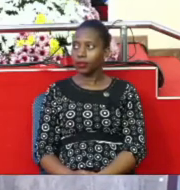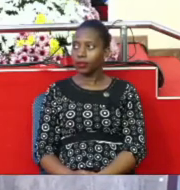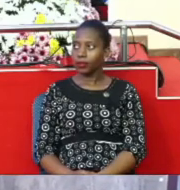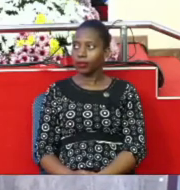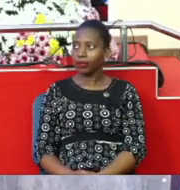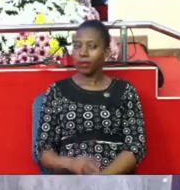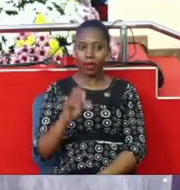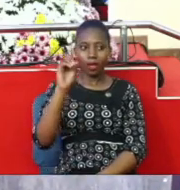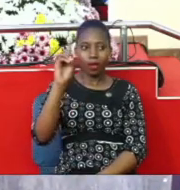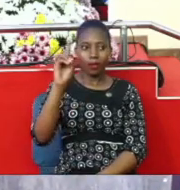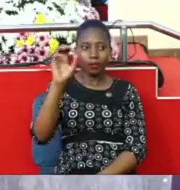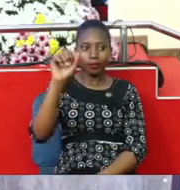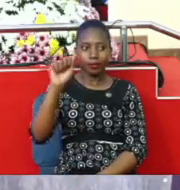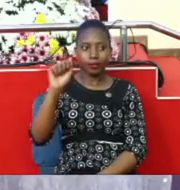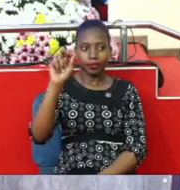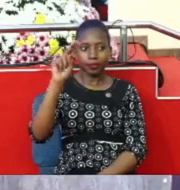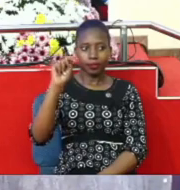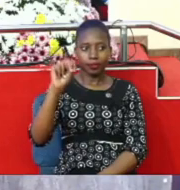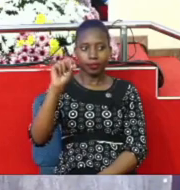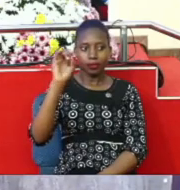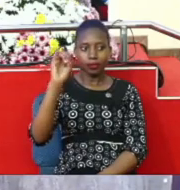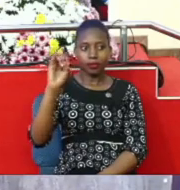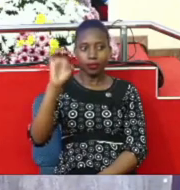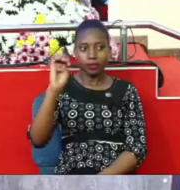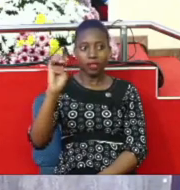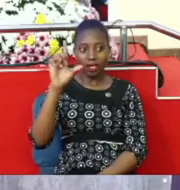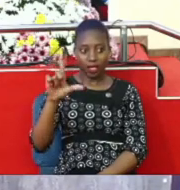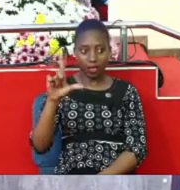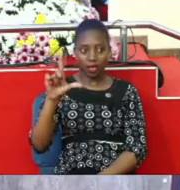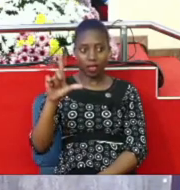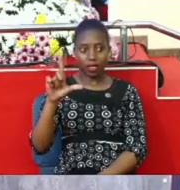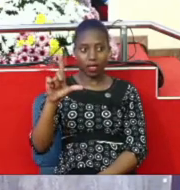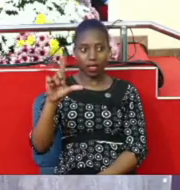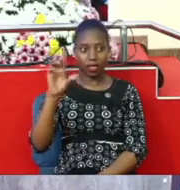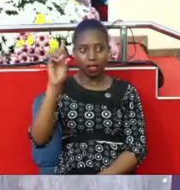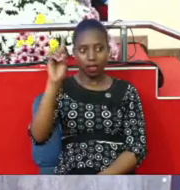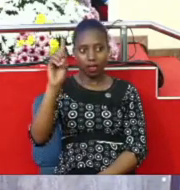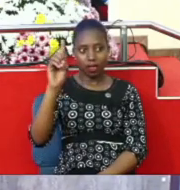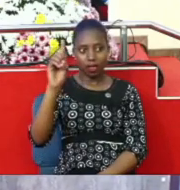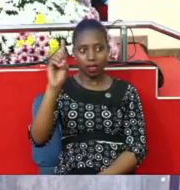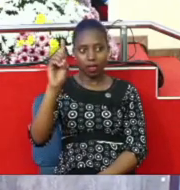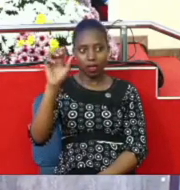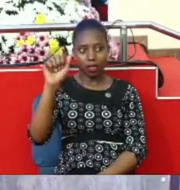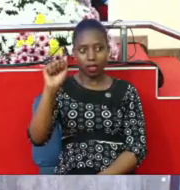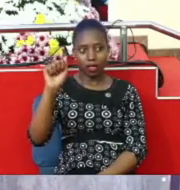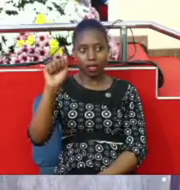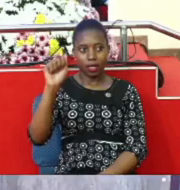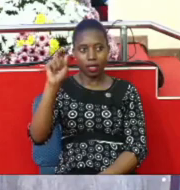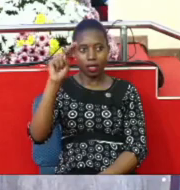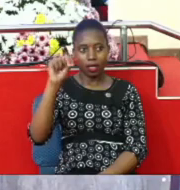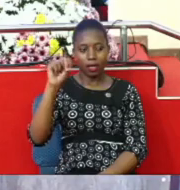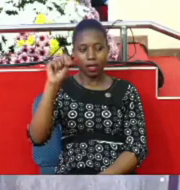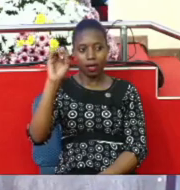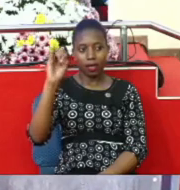Walipopimwa walikuwa kwanza afya 10 times. Akili 10 times. Can't we